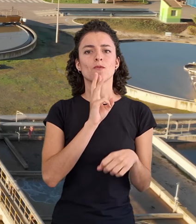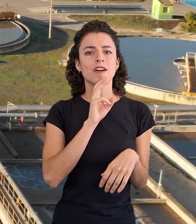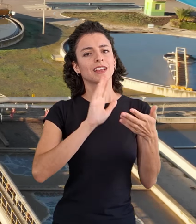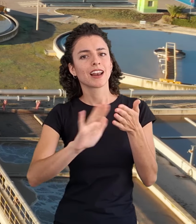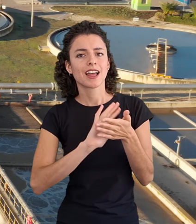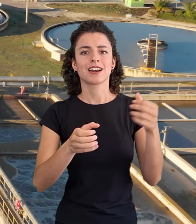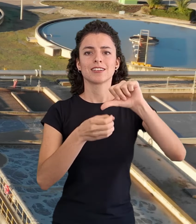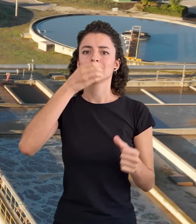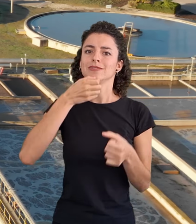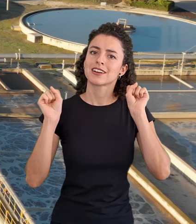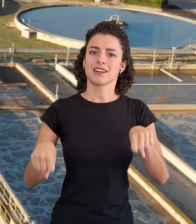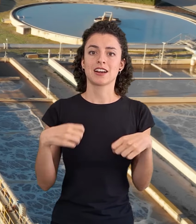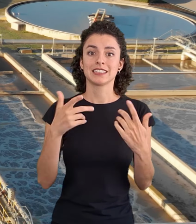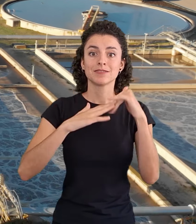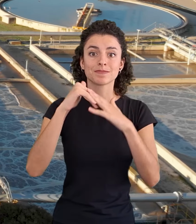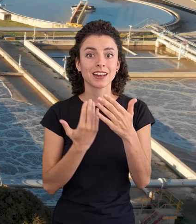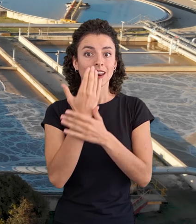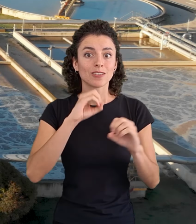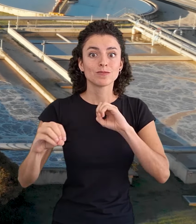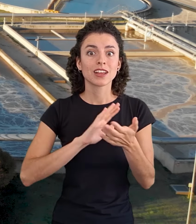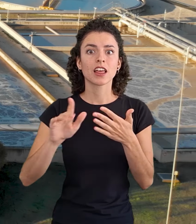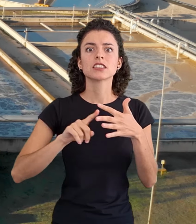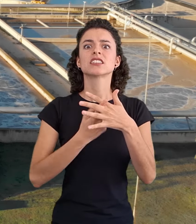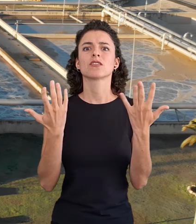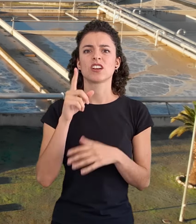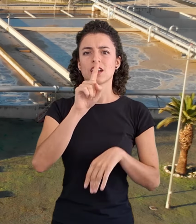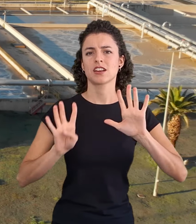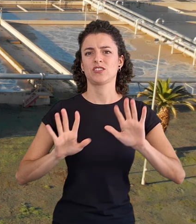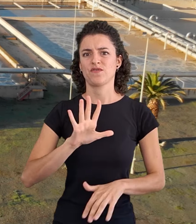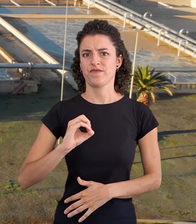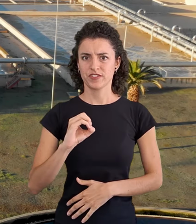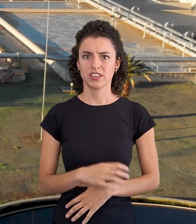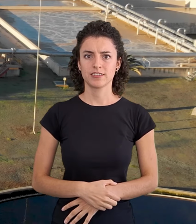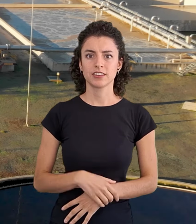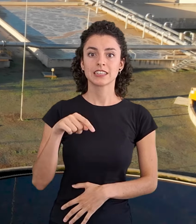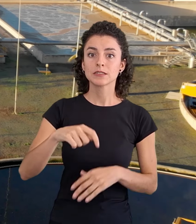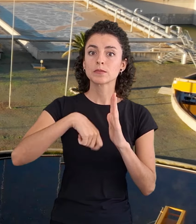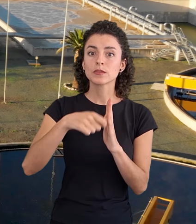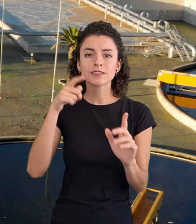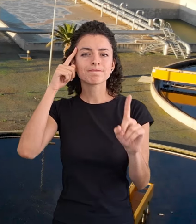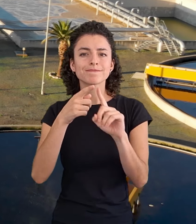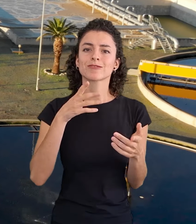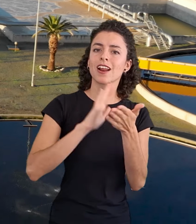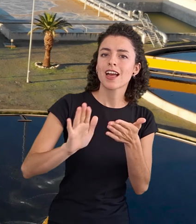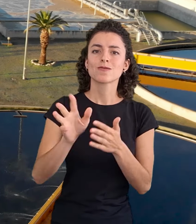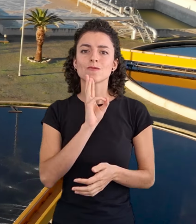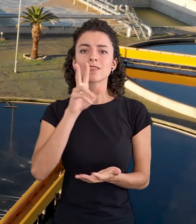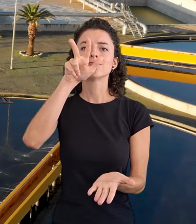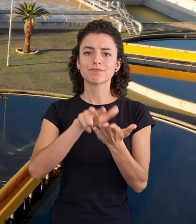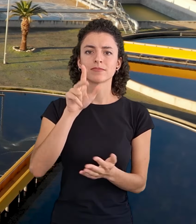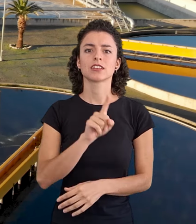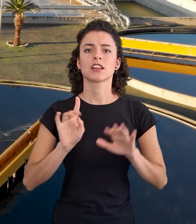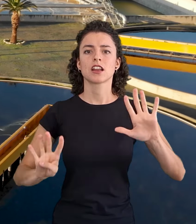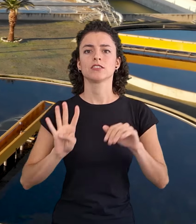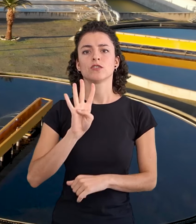In 1974, the water treatment project is approved, and 13 years later, the Collectors and Emissaries project